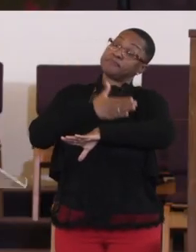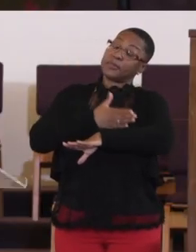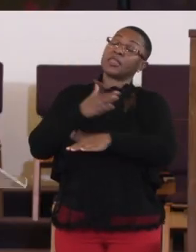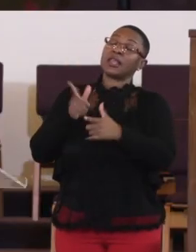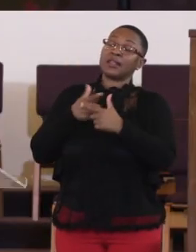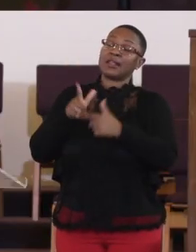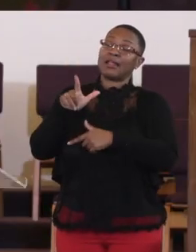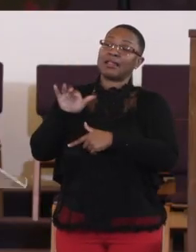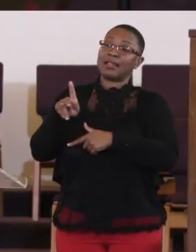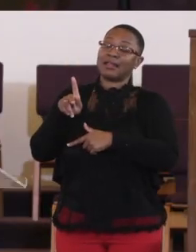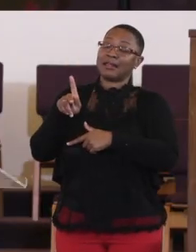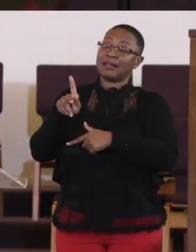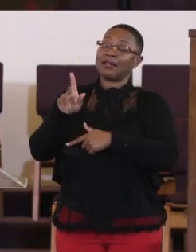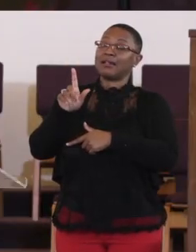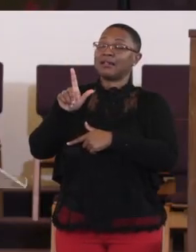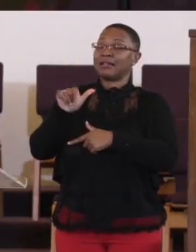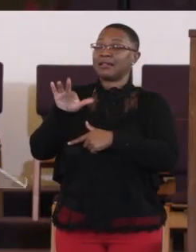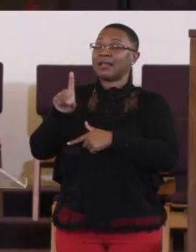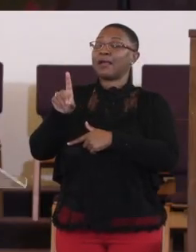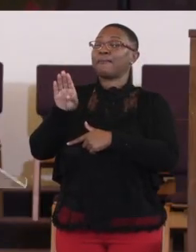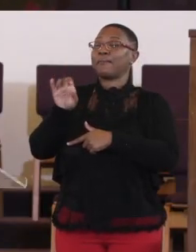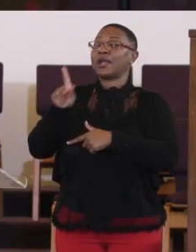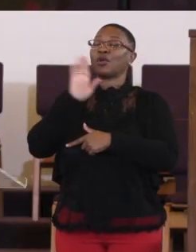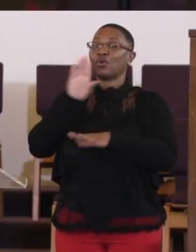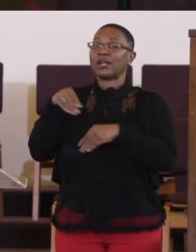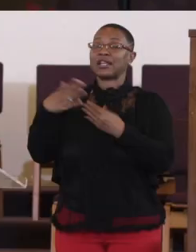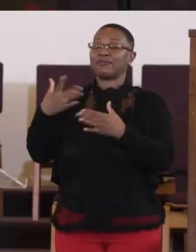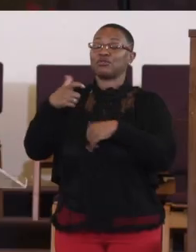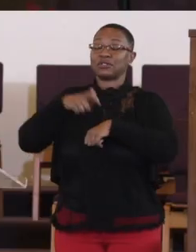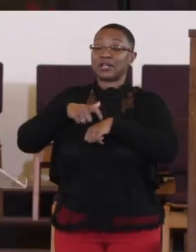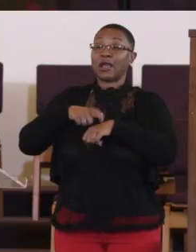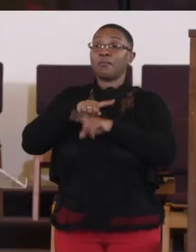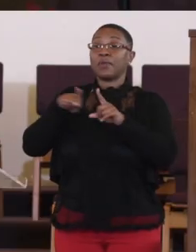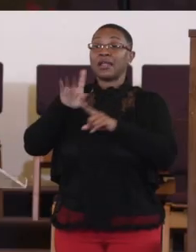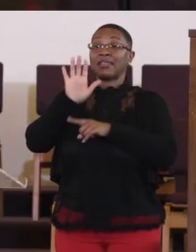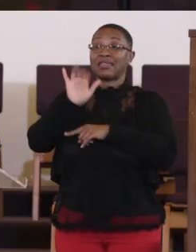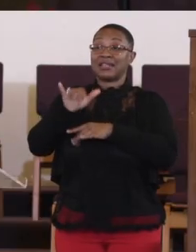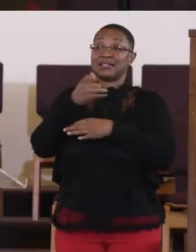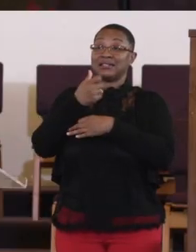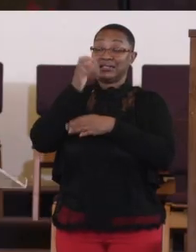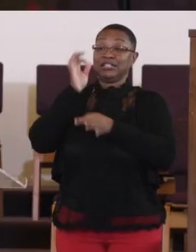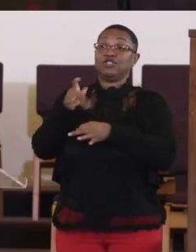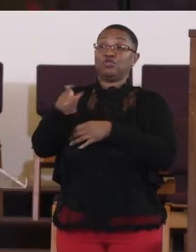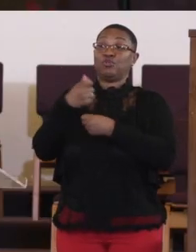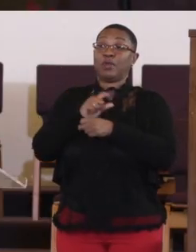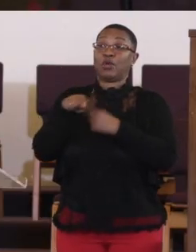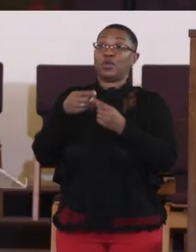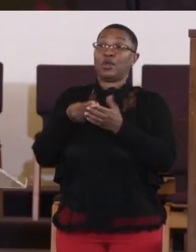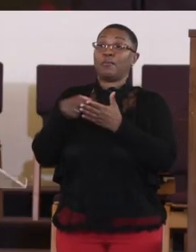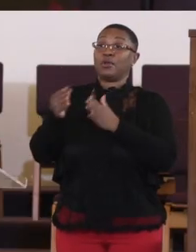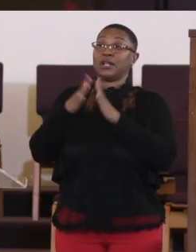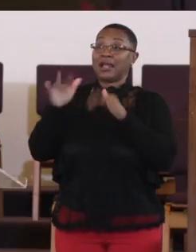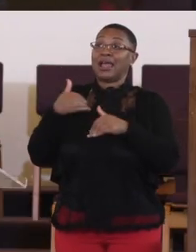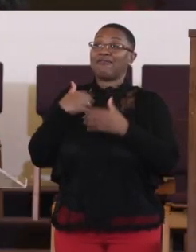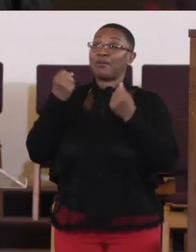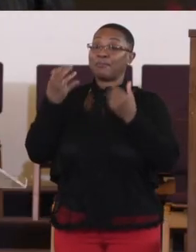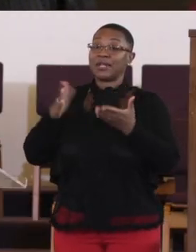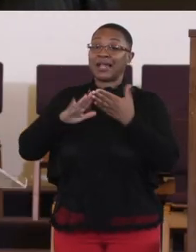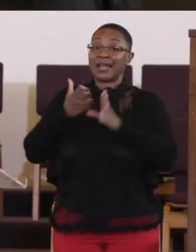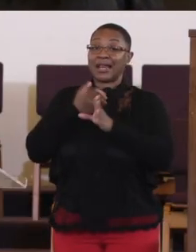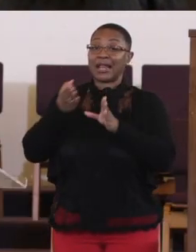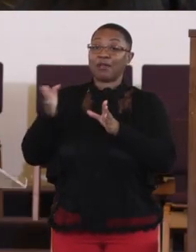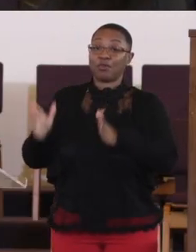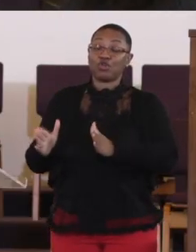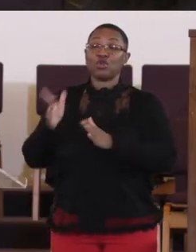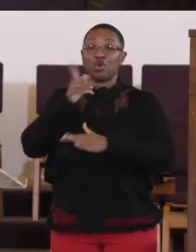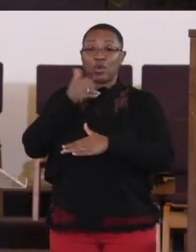give you more time. But that's a decision you make when you purchase the house. And I have a large number of neighbors who